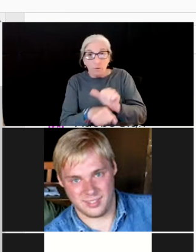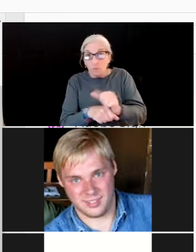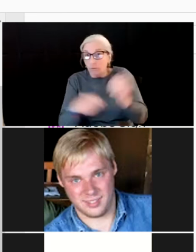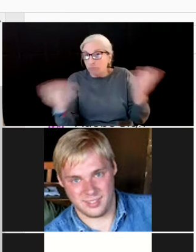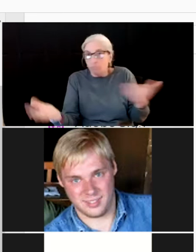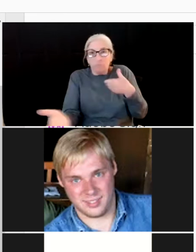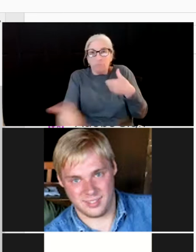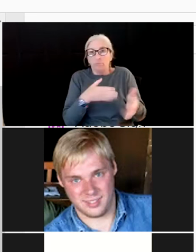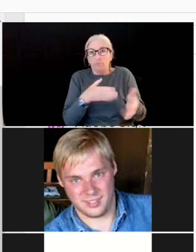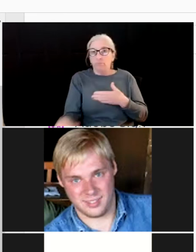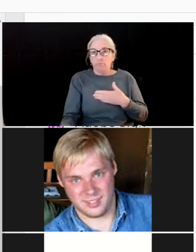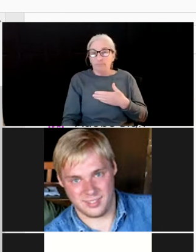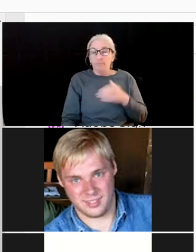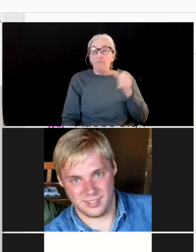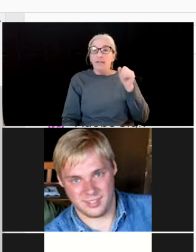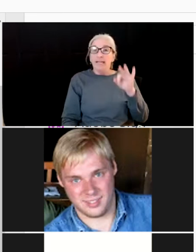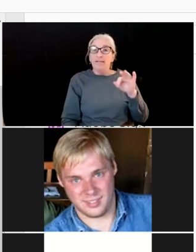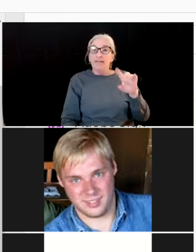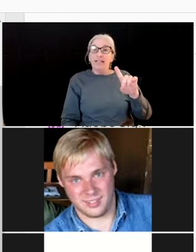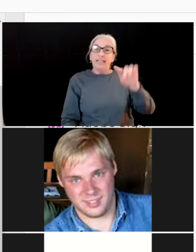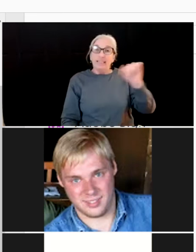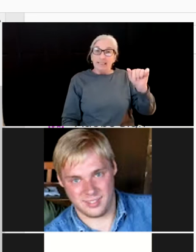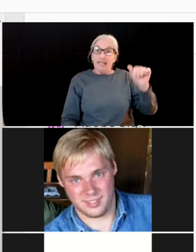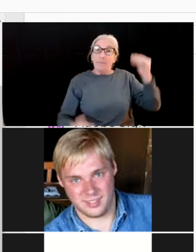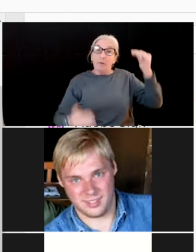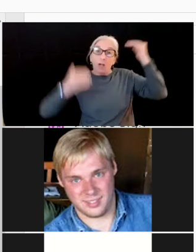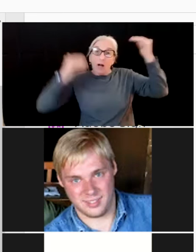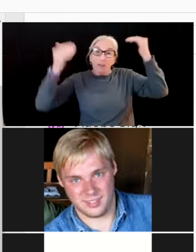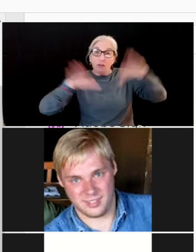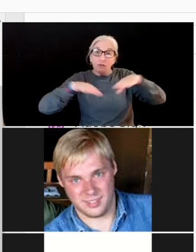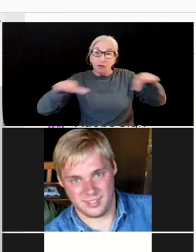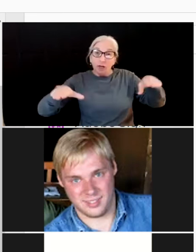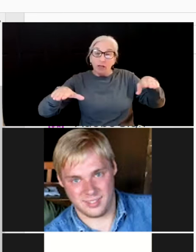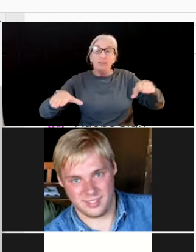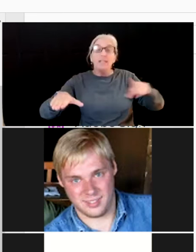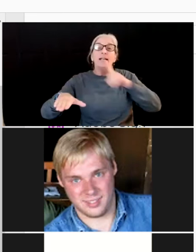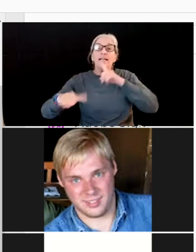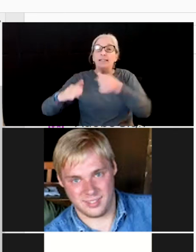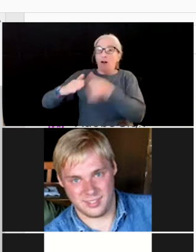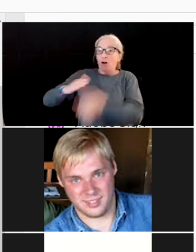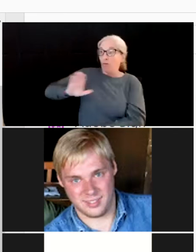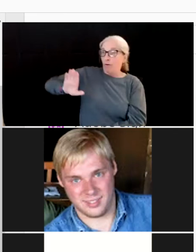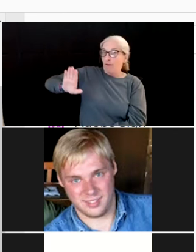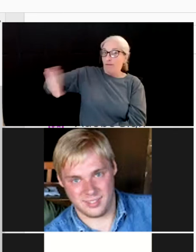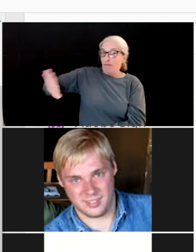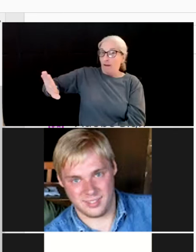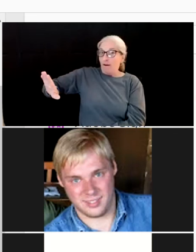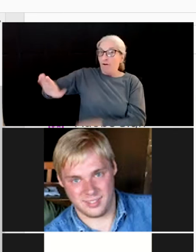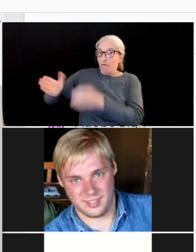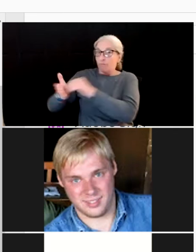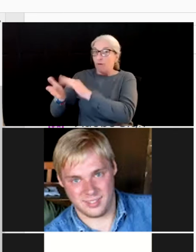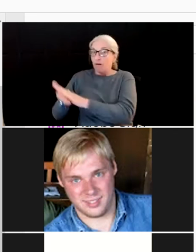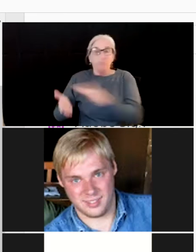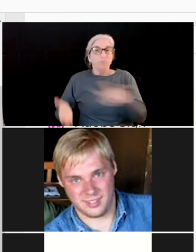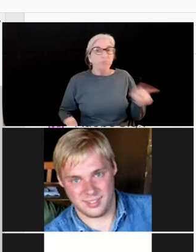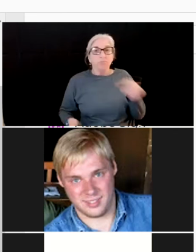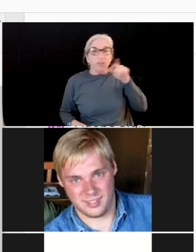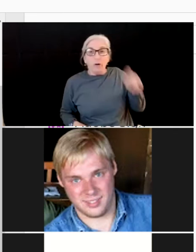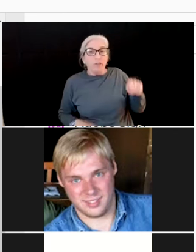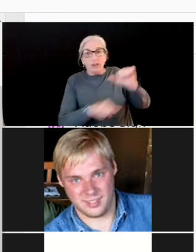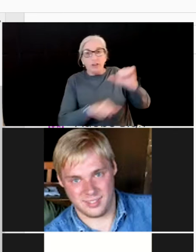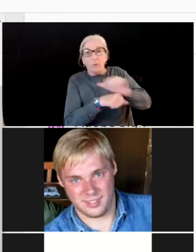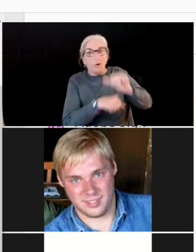if a disabled adult child is dependent on the record of a parent, they don't need to have their own work history. They just have to show a